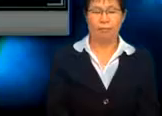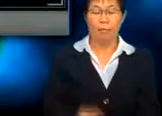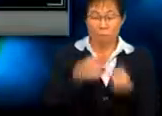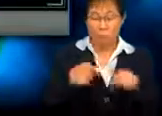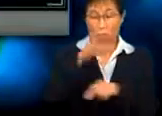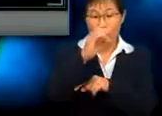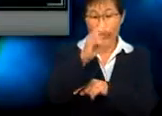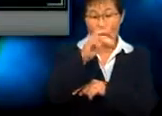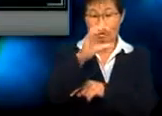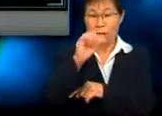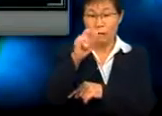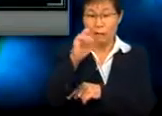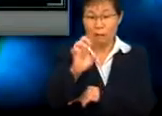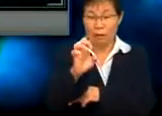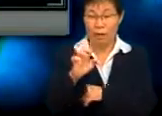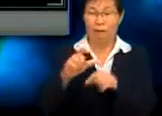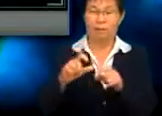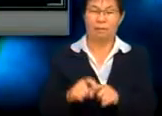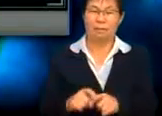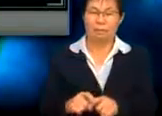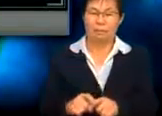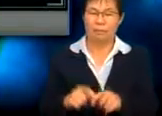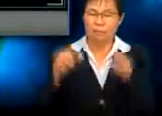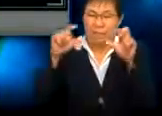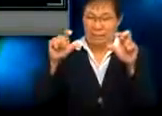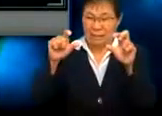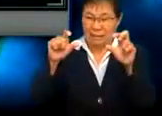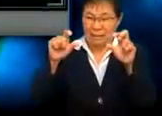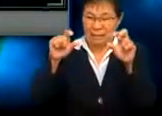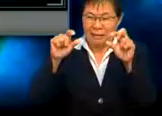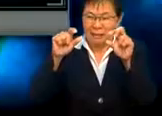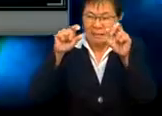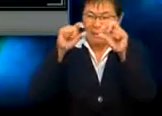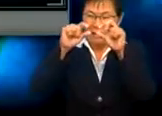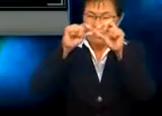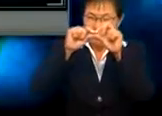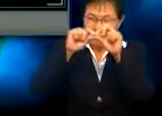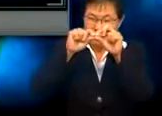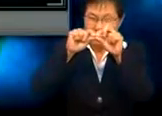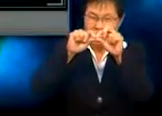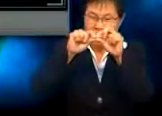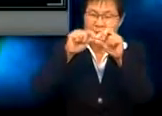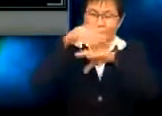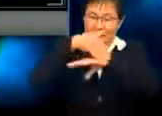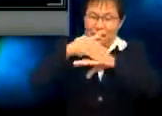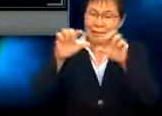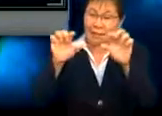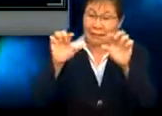Whereas the concave lens is thicker by the sides and thinner in the